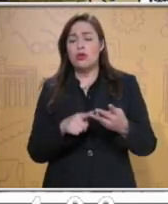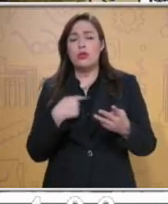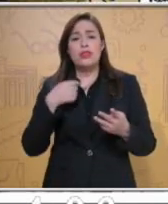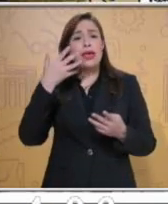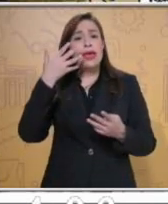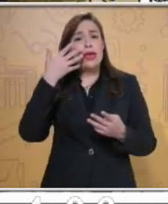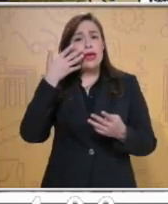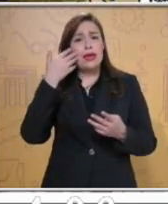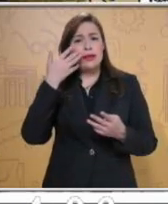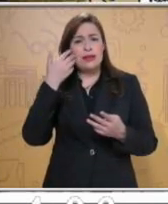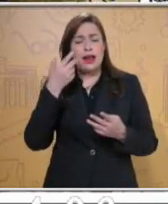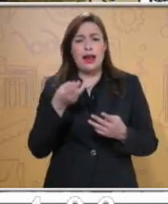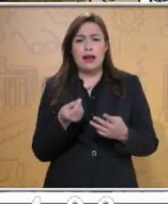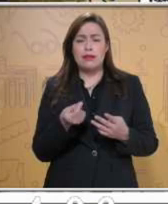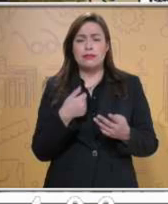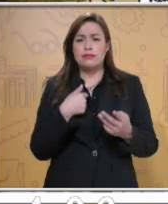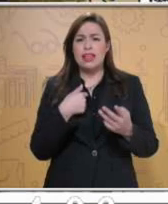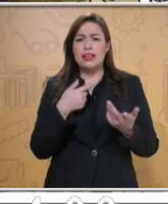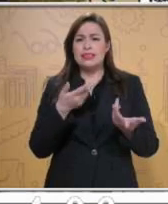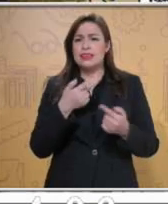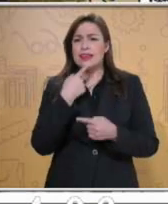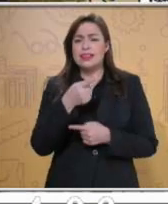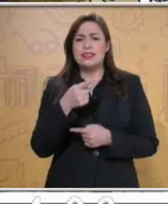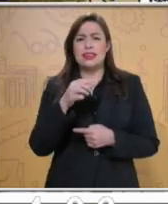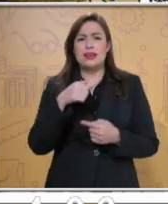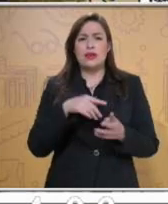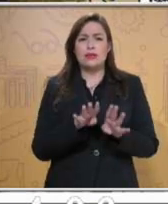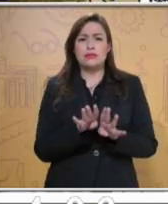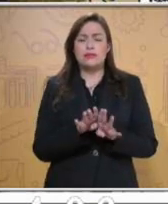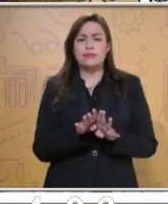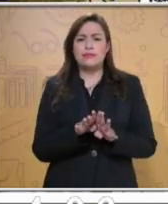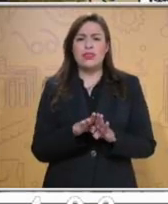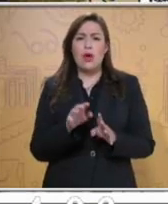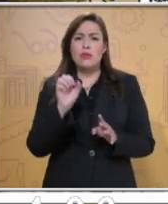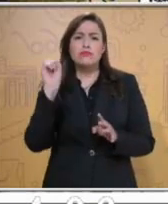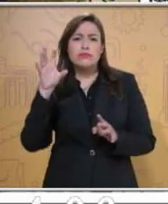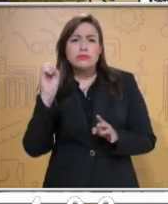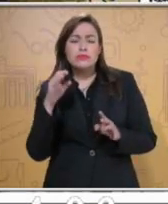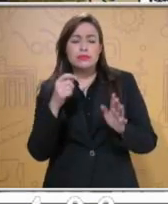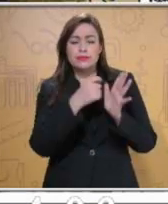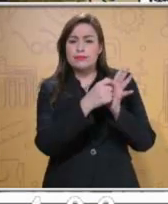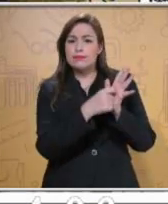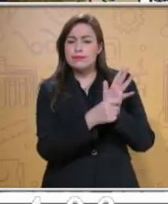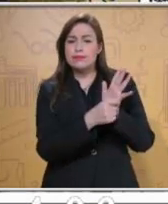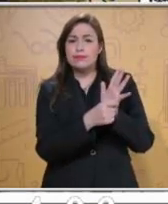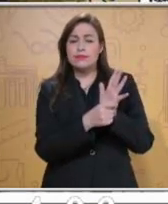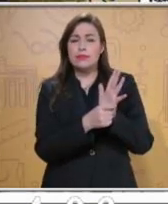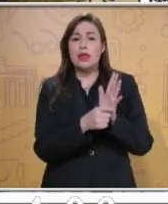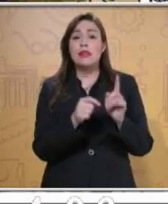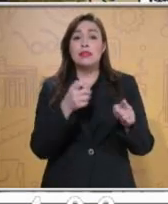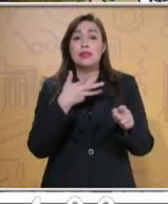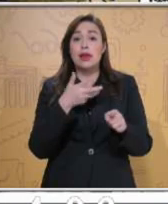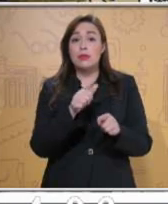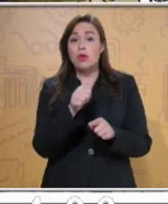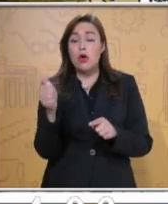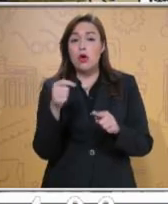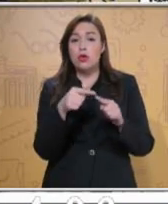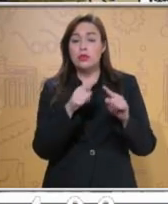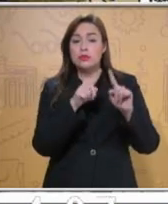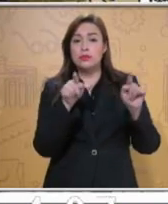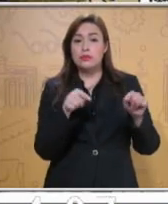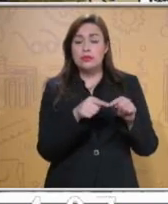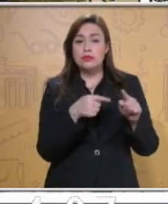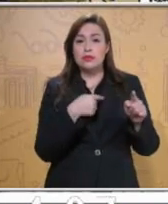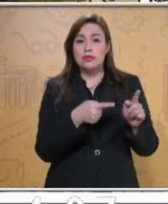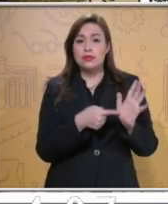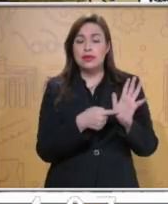Garfield making a slap, okay? That's a hit in the cheeks. We have another one about a